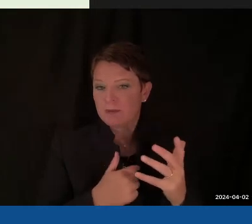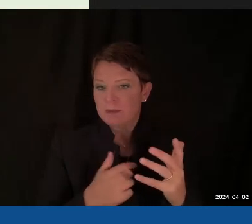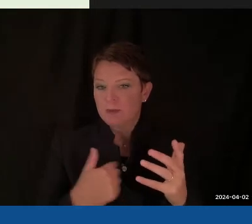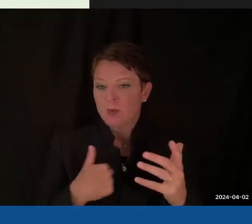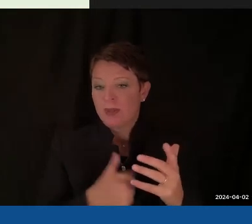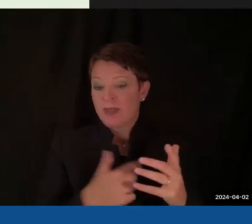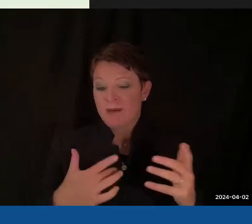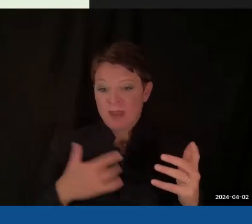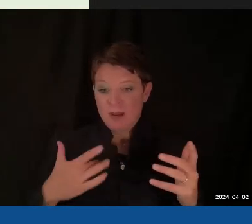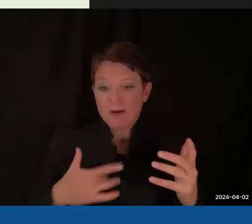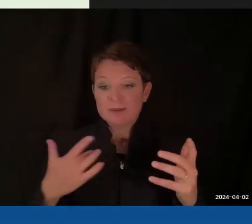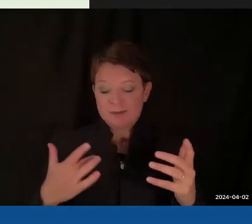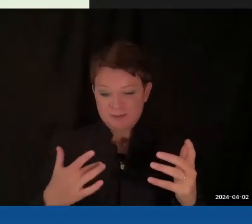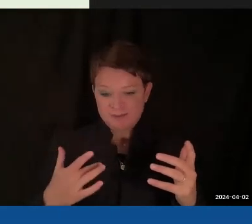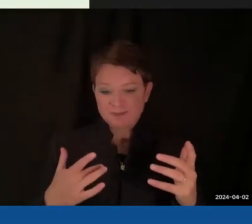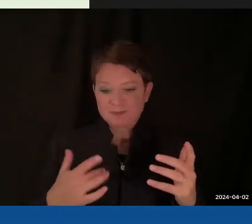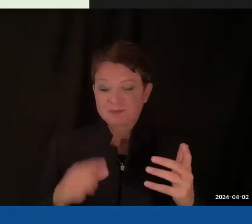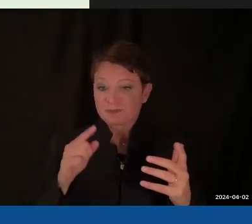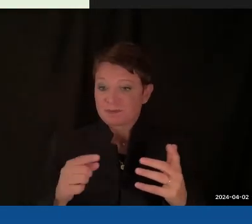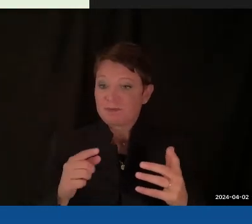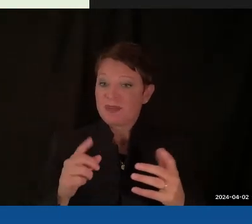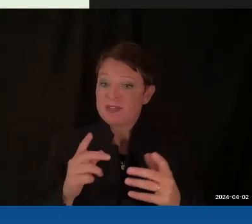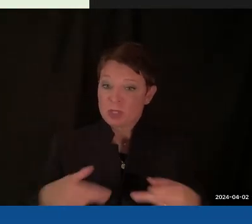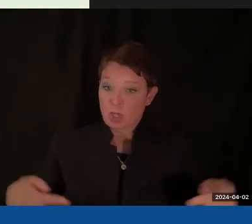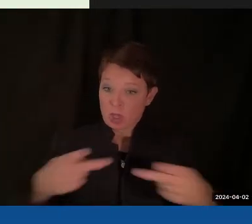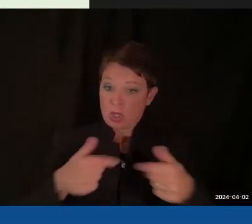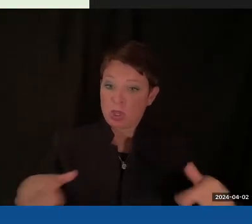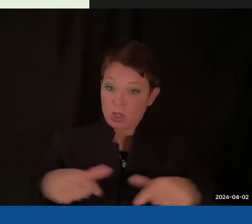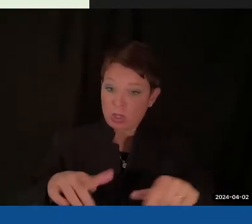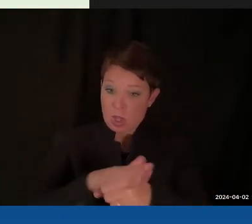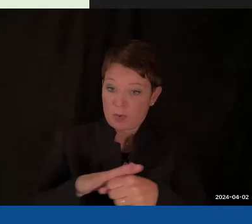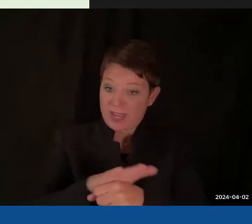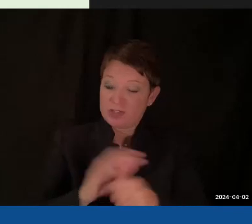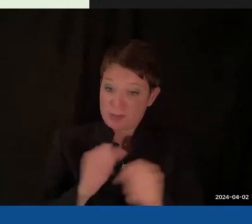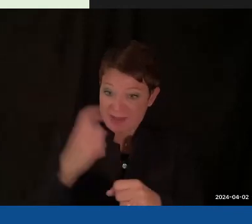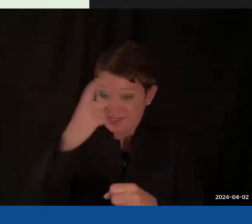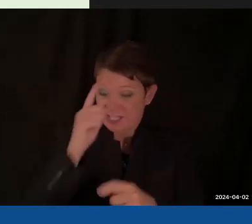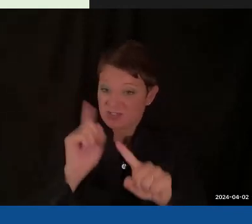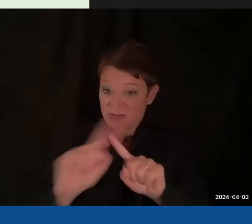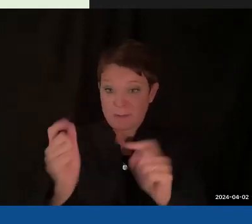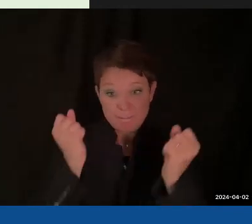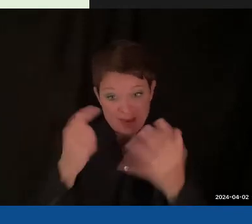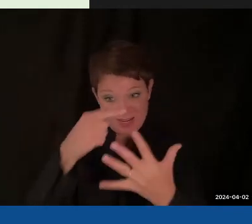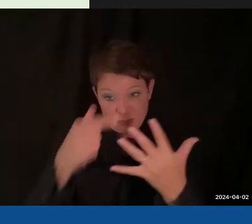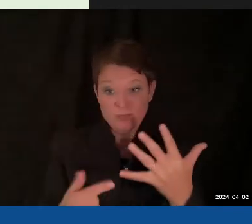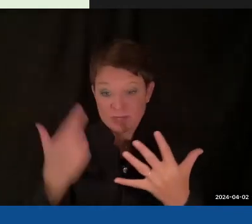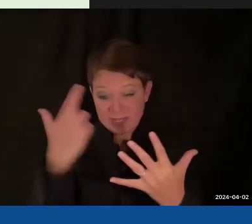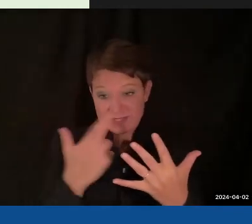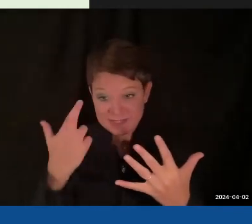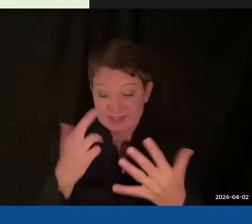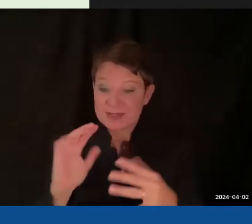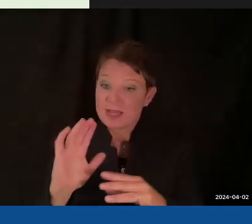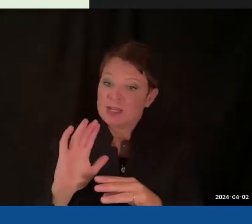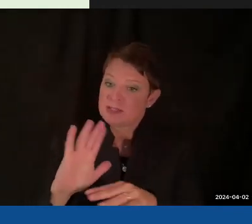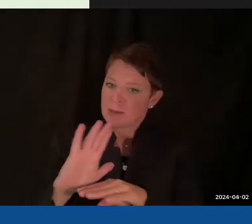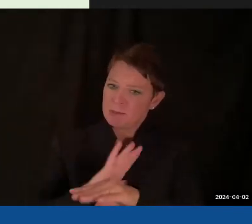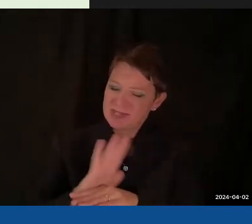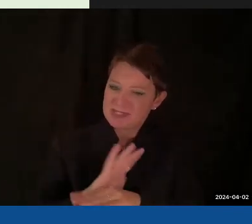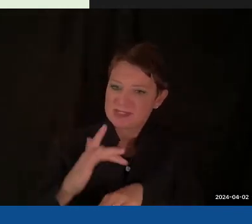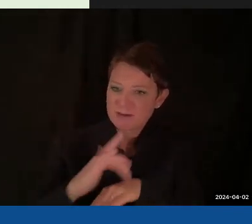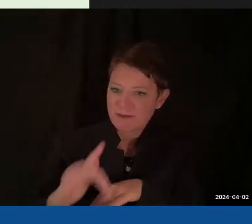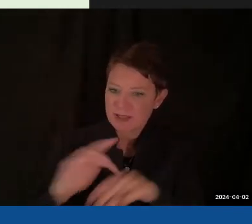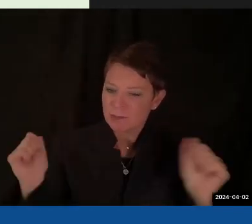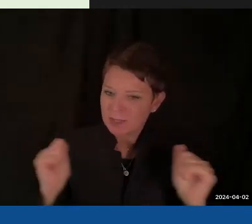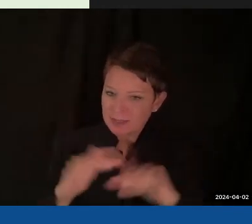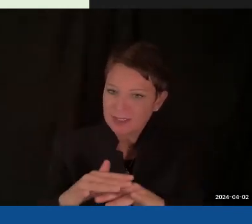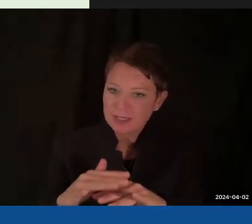We think that this site makes sense for all of those reasons, and its commercial availability. And particularly,